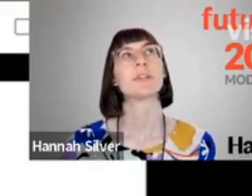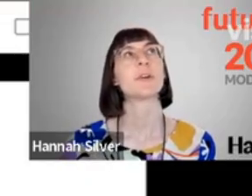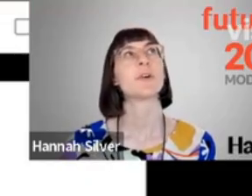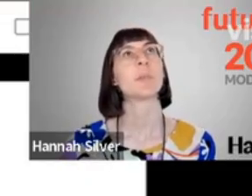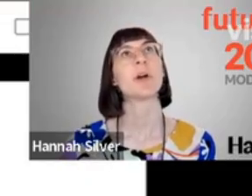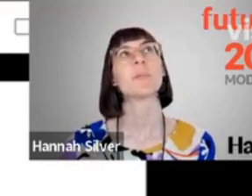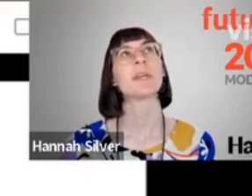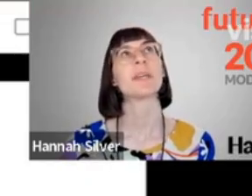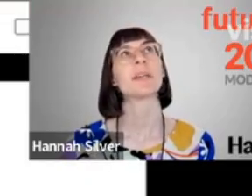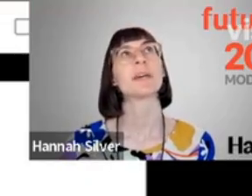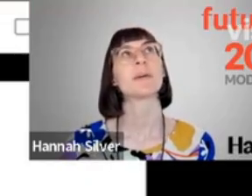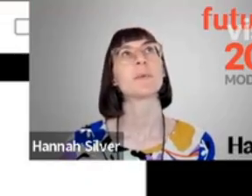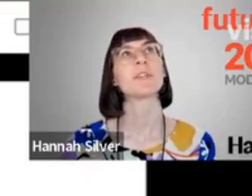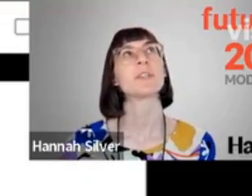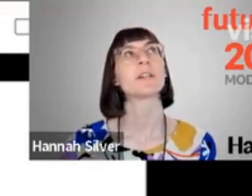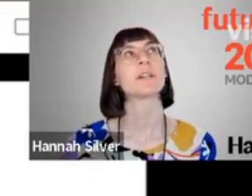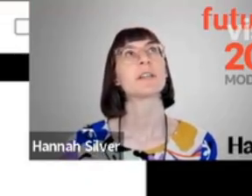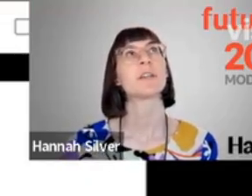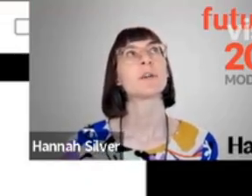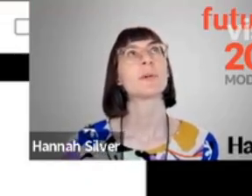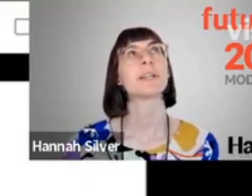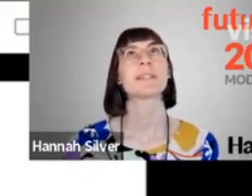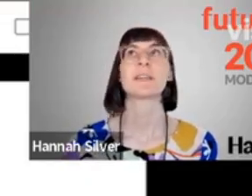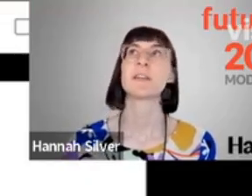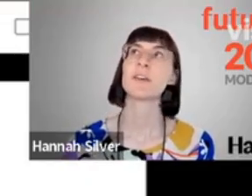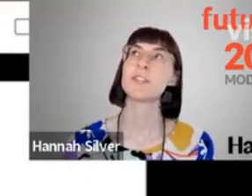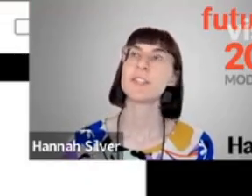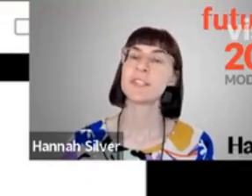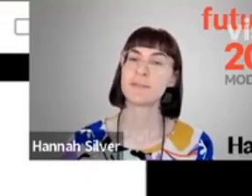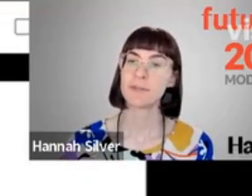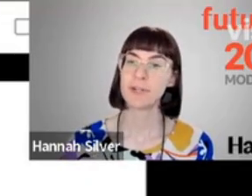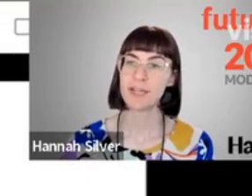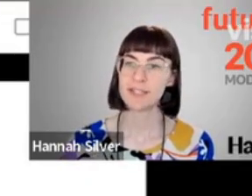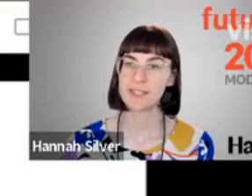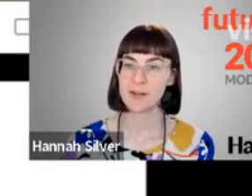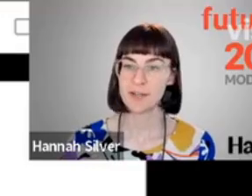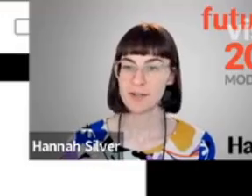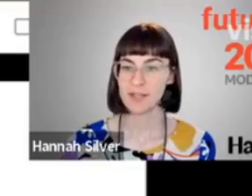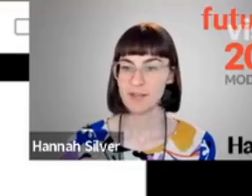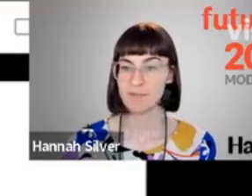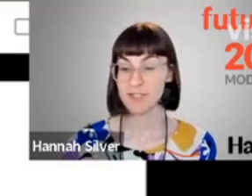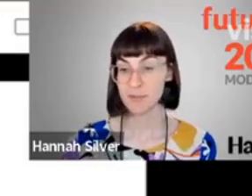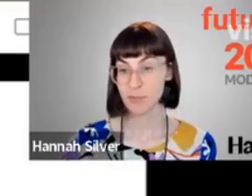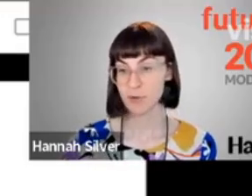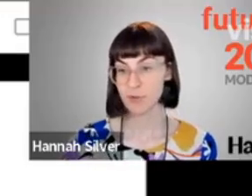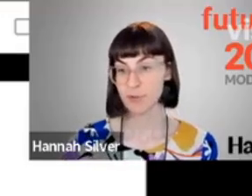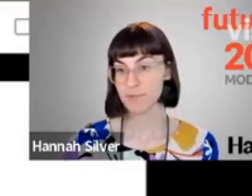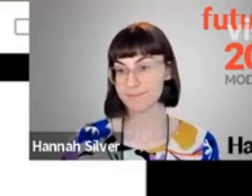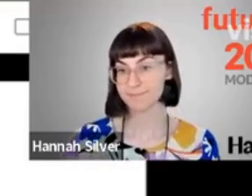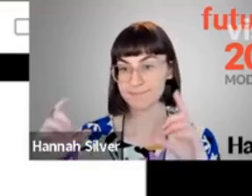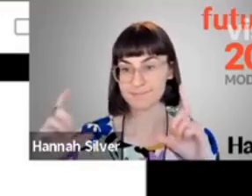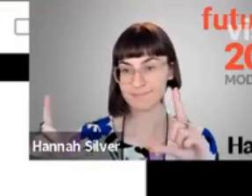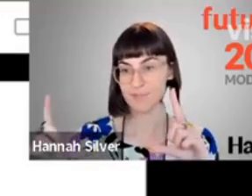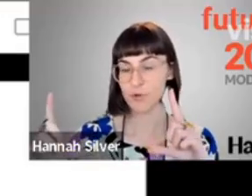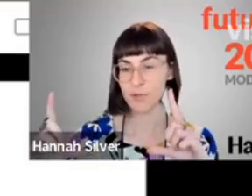just in your own apartment? I wonder, what has technology done for us? Are there like